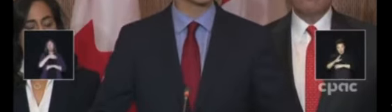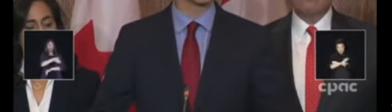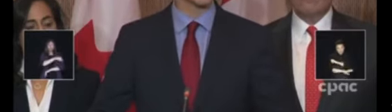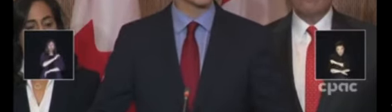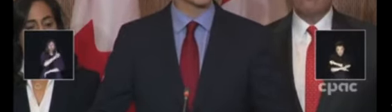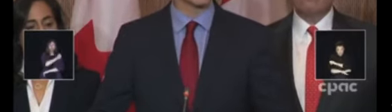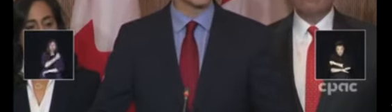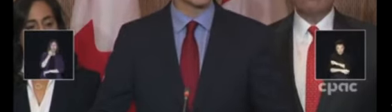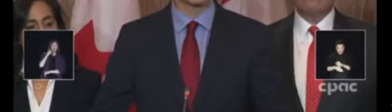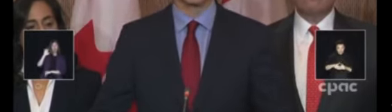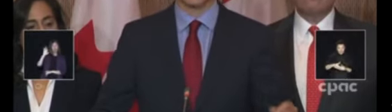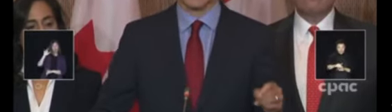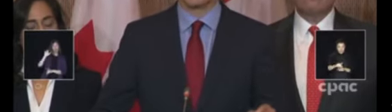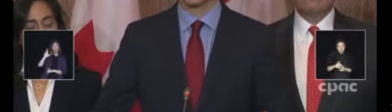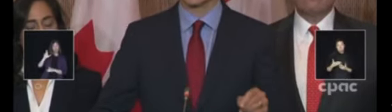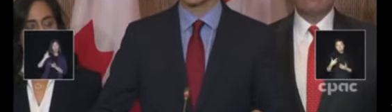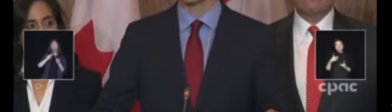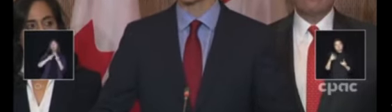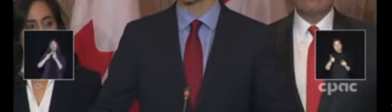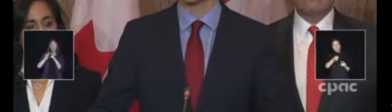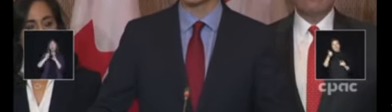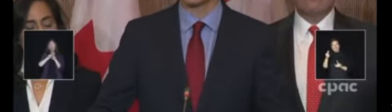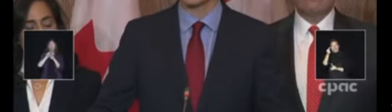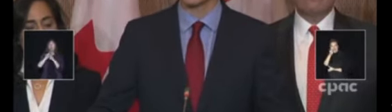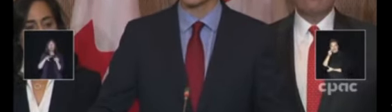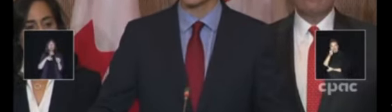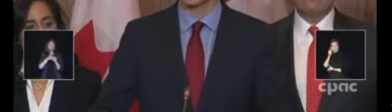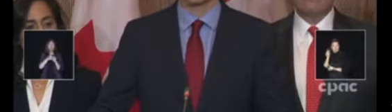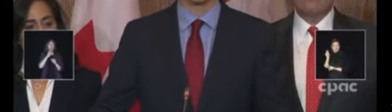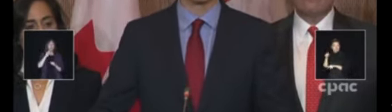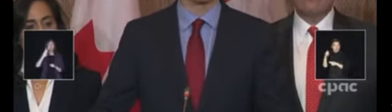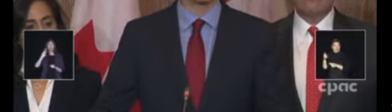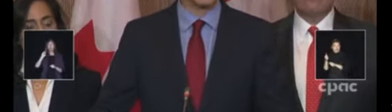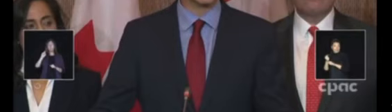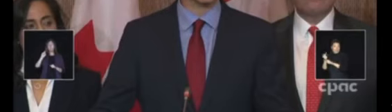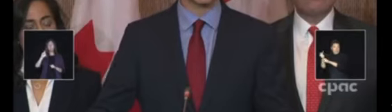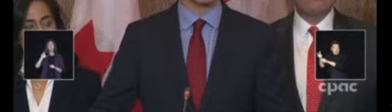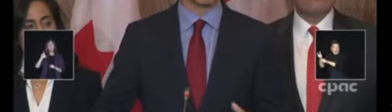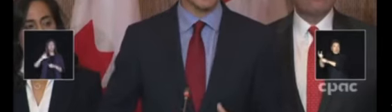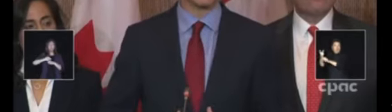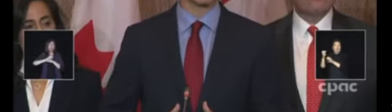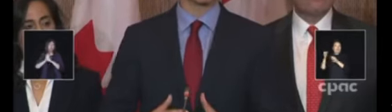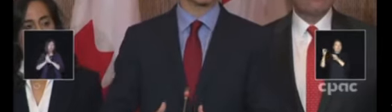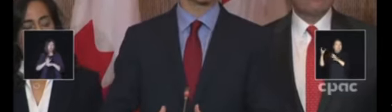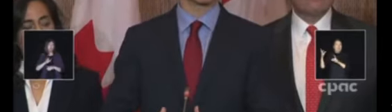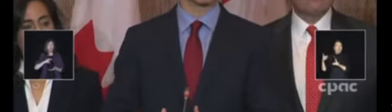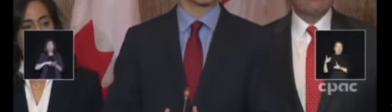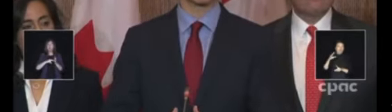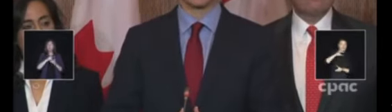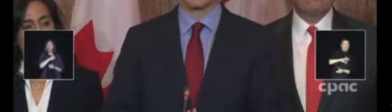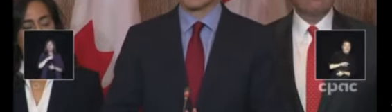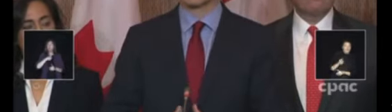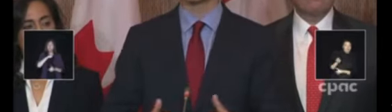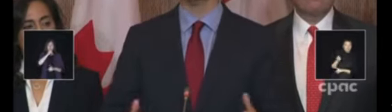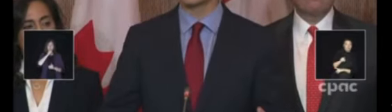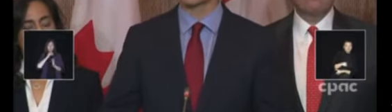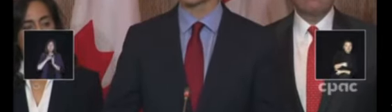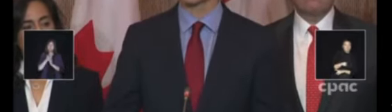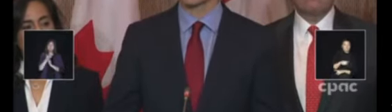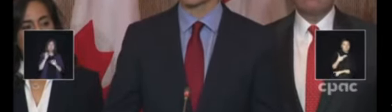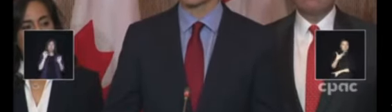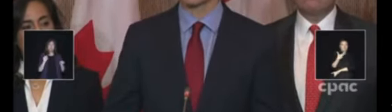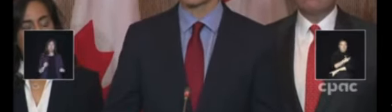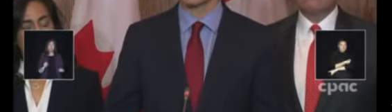also need to think about getting up to date in their COVID boosters so that we can make it through this winter with as